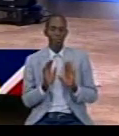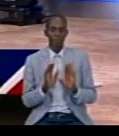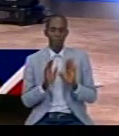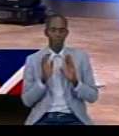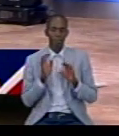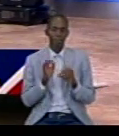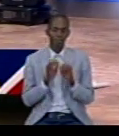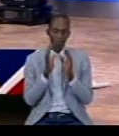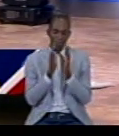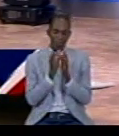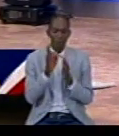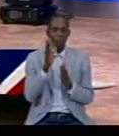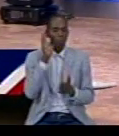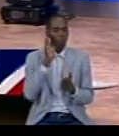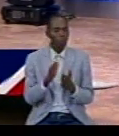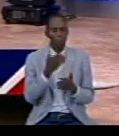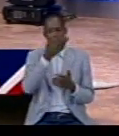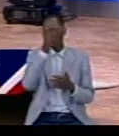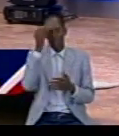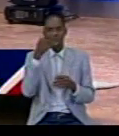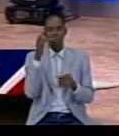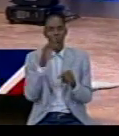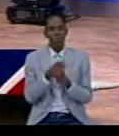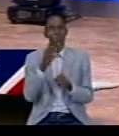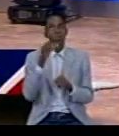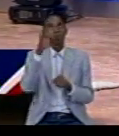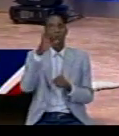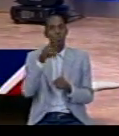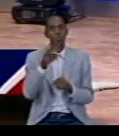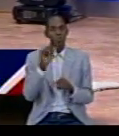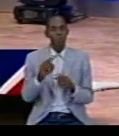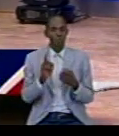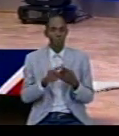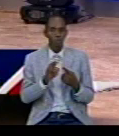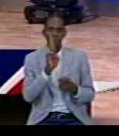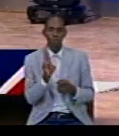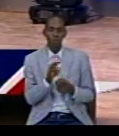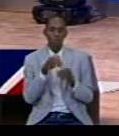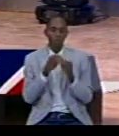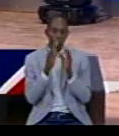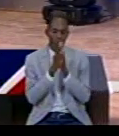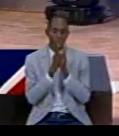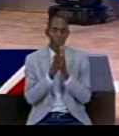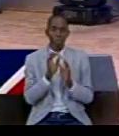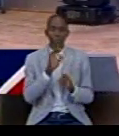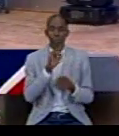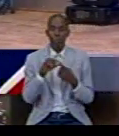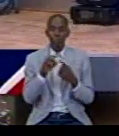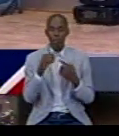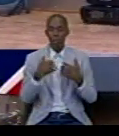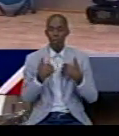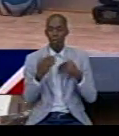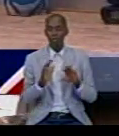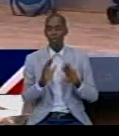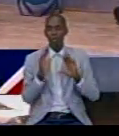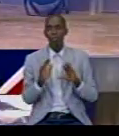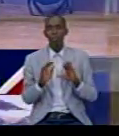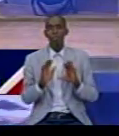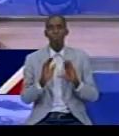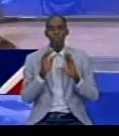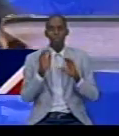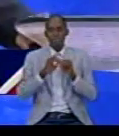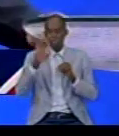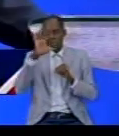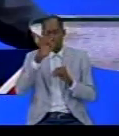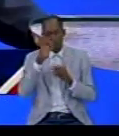prayer, you'll be forgetting the promises of God. You should quote. When you have fear, fear in searching for something, you'll be